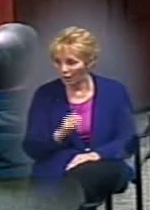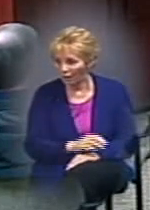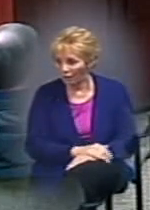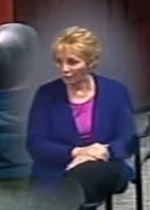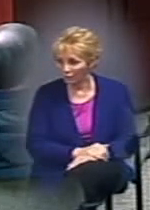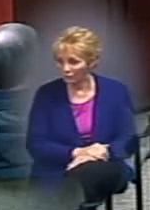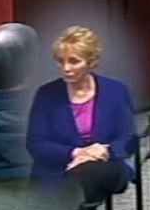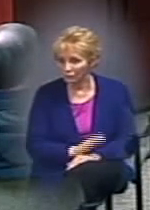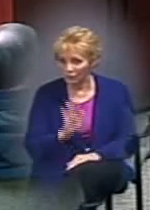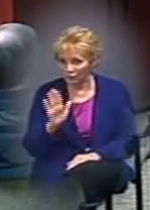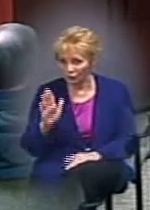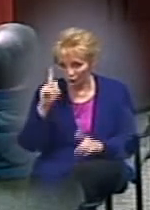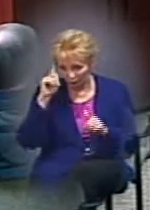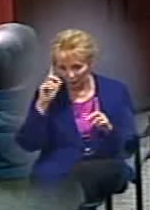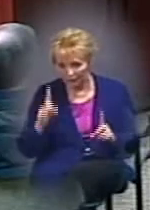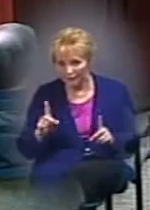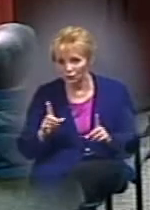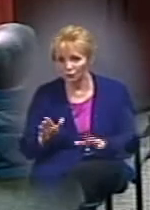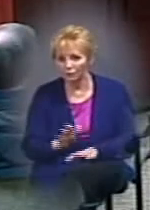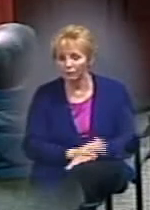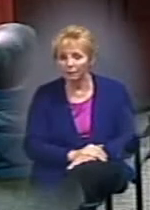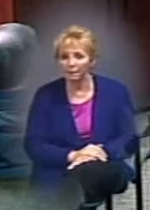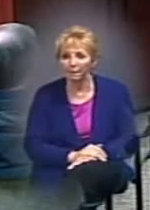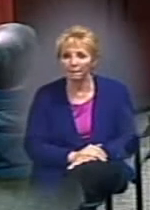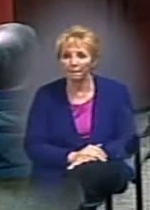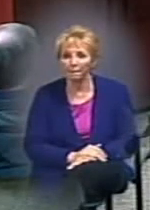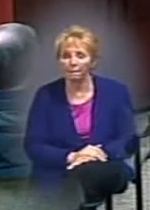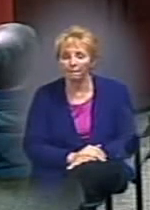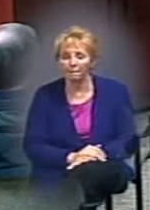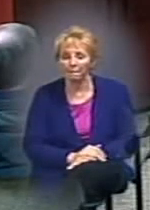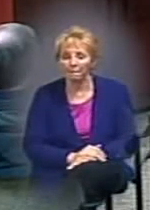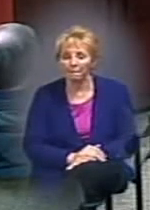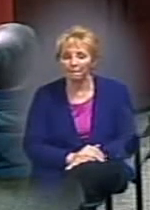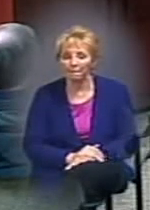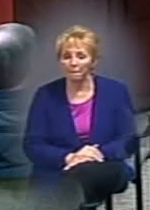That's your decision. Again, the policy doesn't address that.